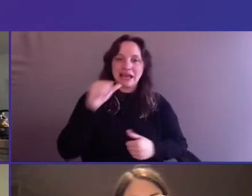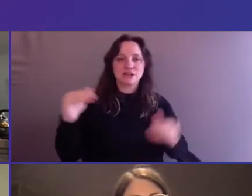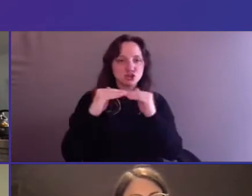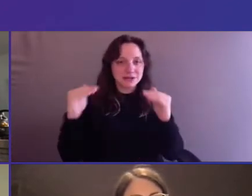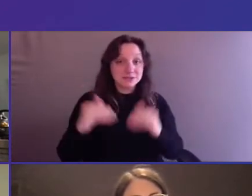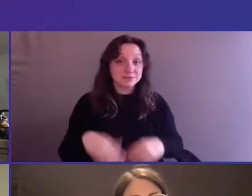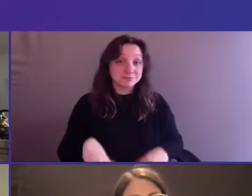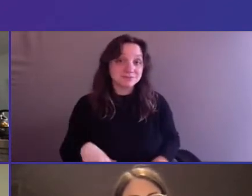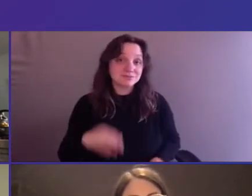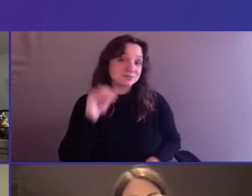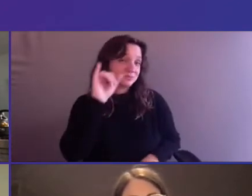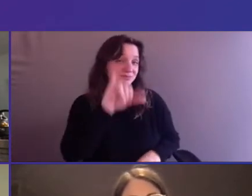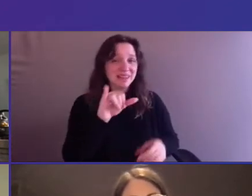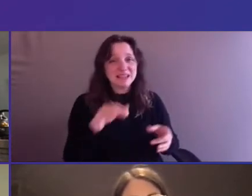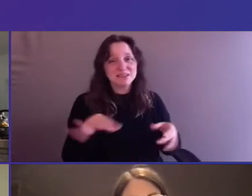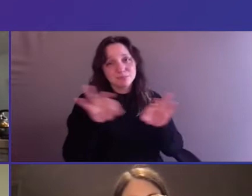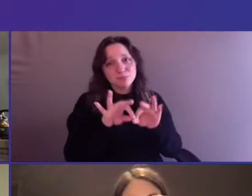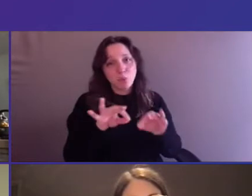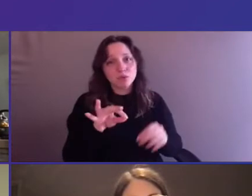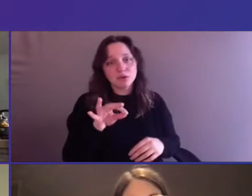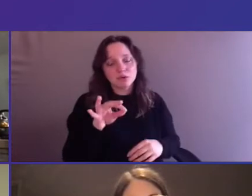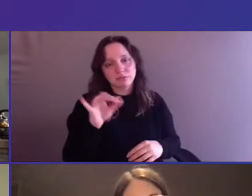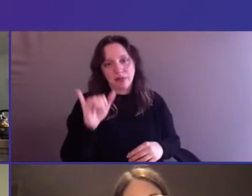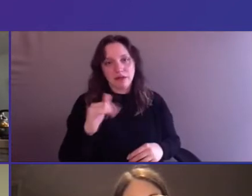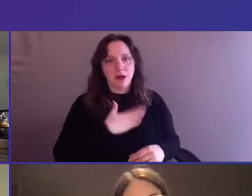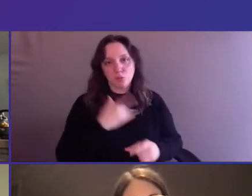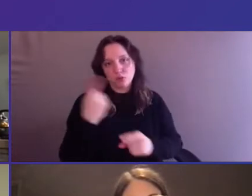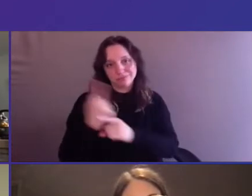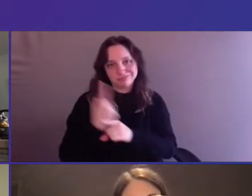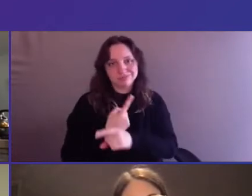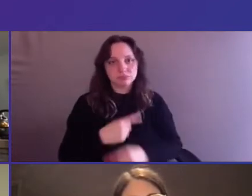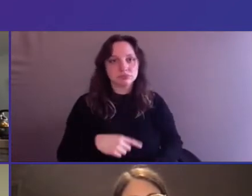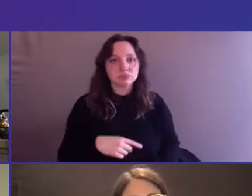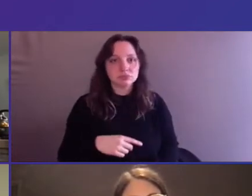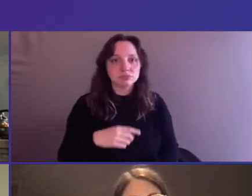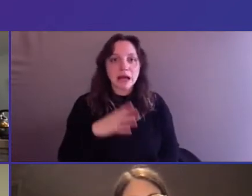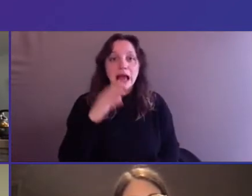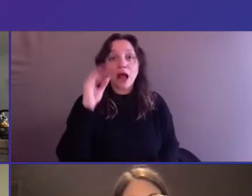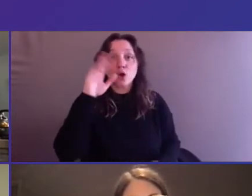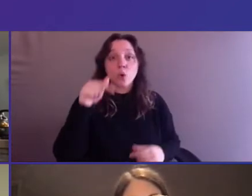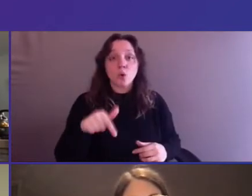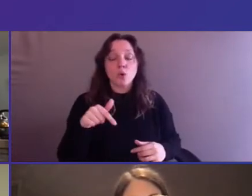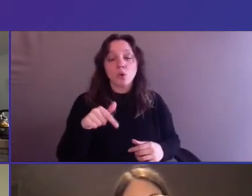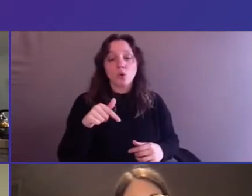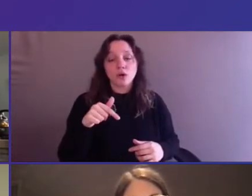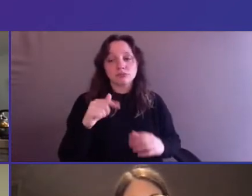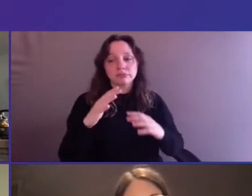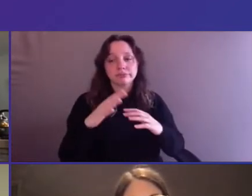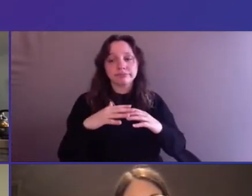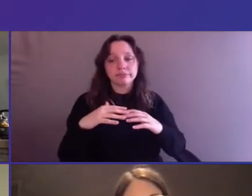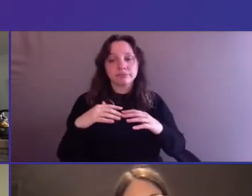it's really important also too that that's the place where Native